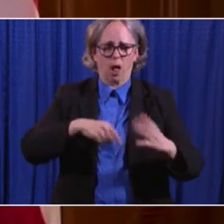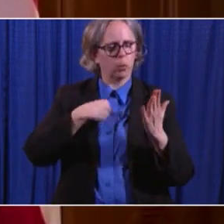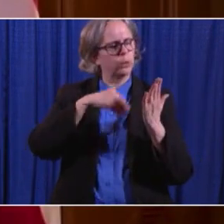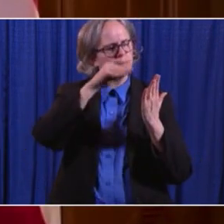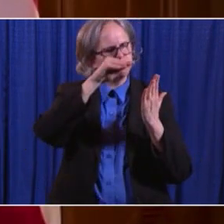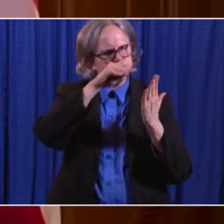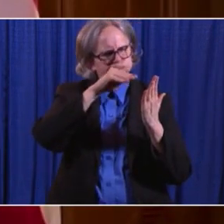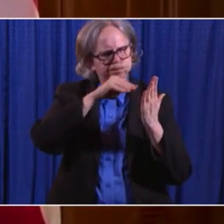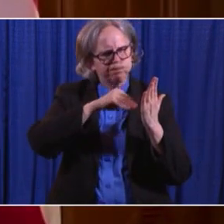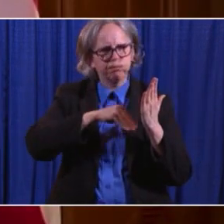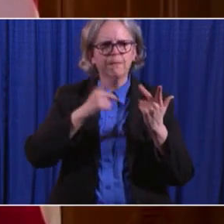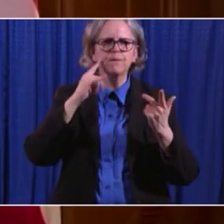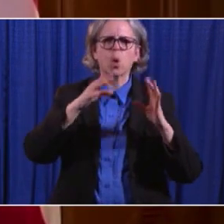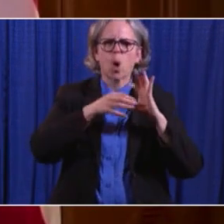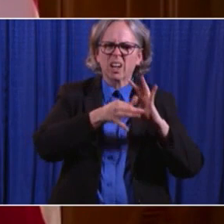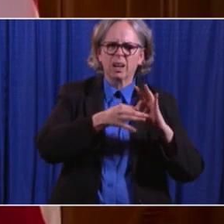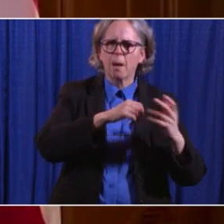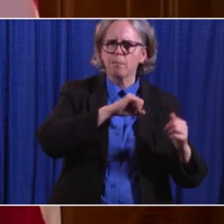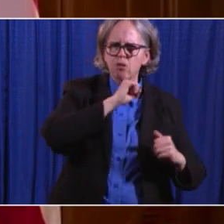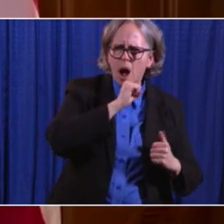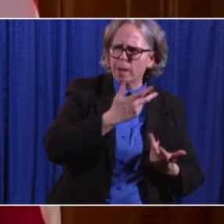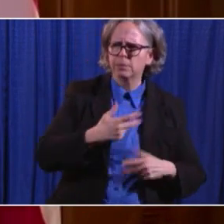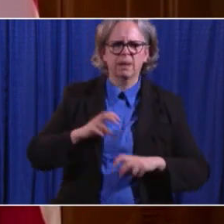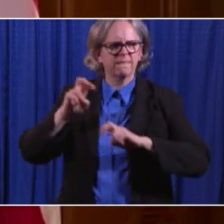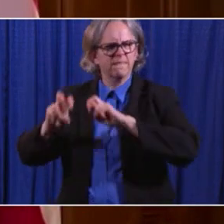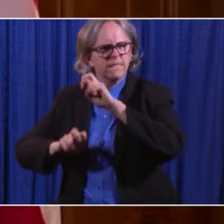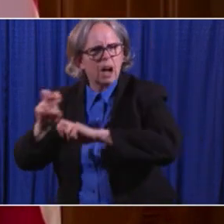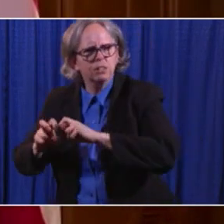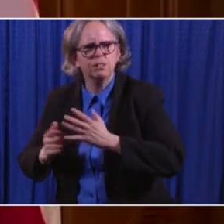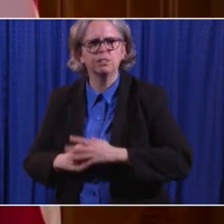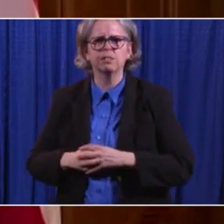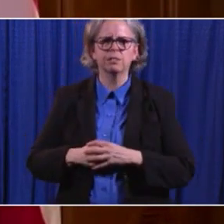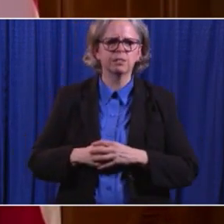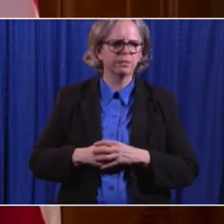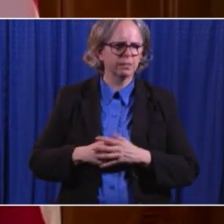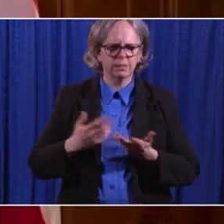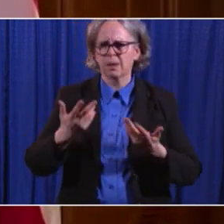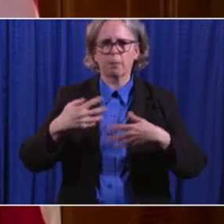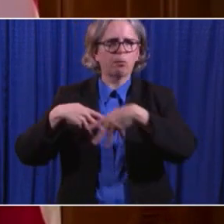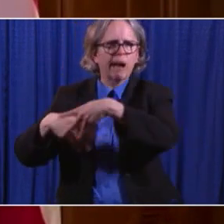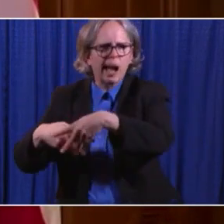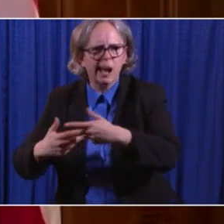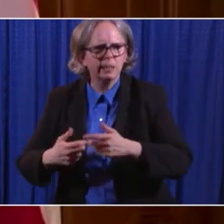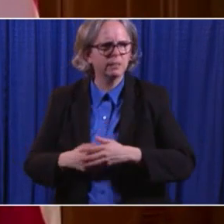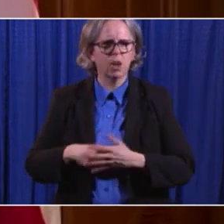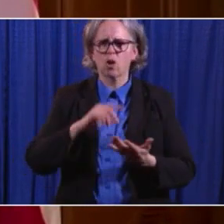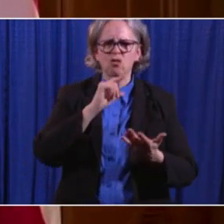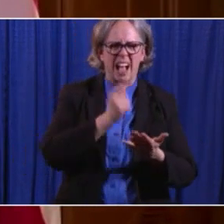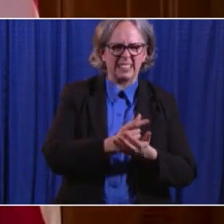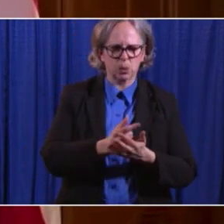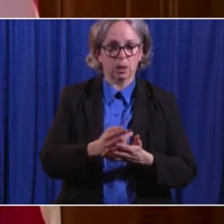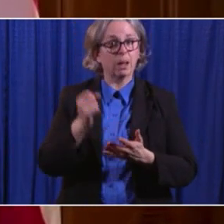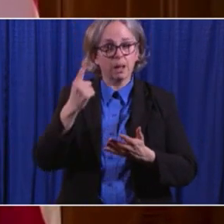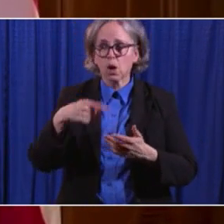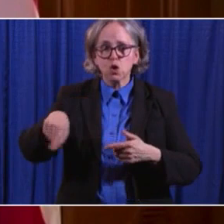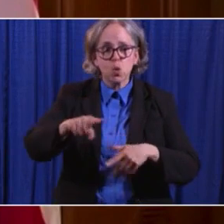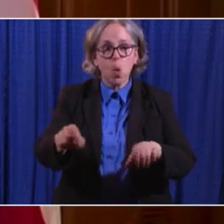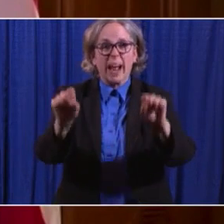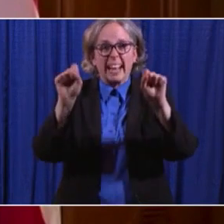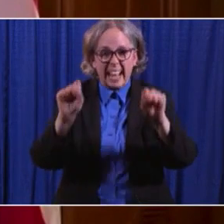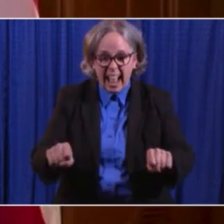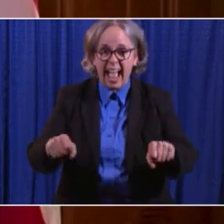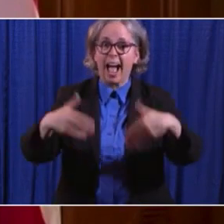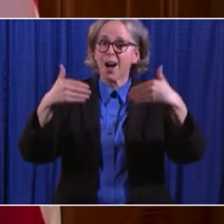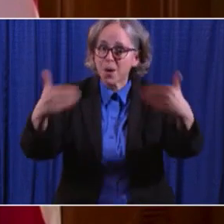can occur. We're making it clear in this order that graduations can occur. And I'll go back to what I